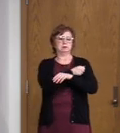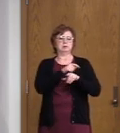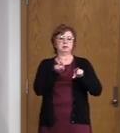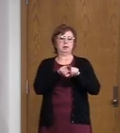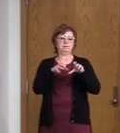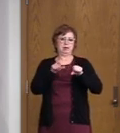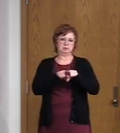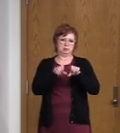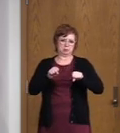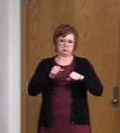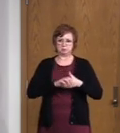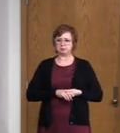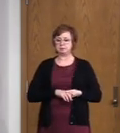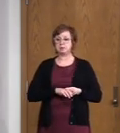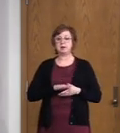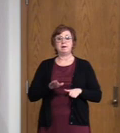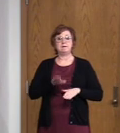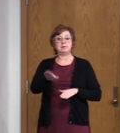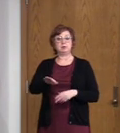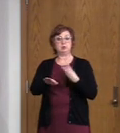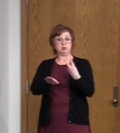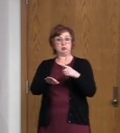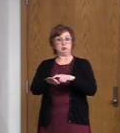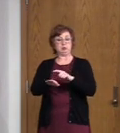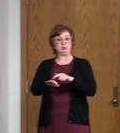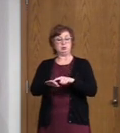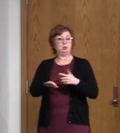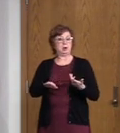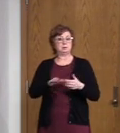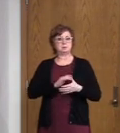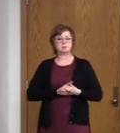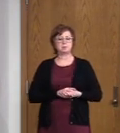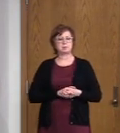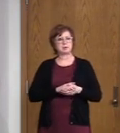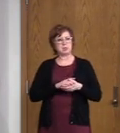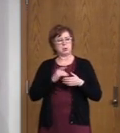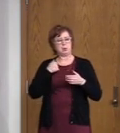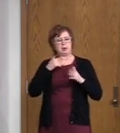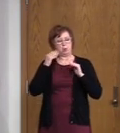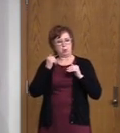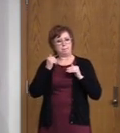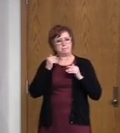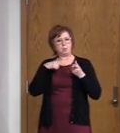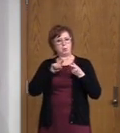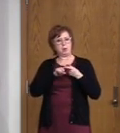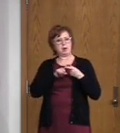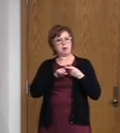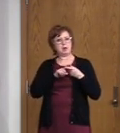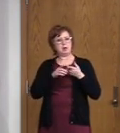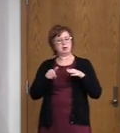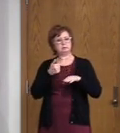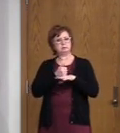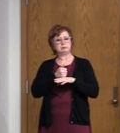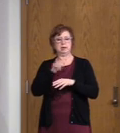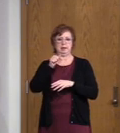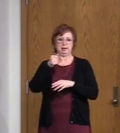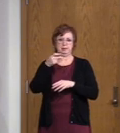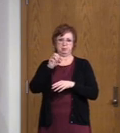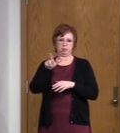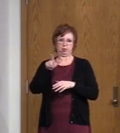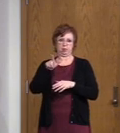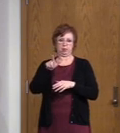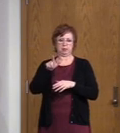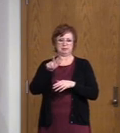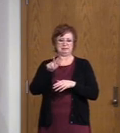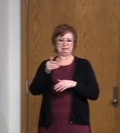The phase 2 plan, again, just to highlight, we hope to start in April and still plan to start in April, but that